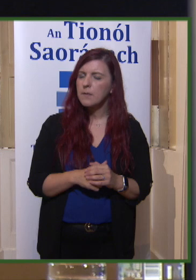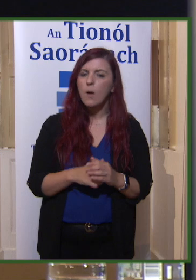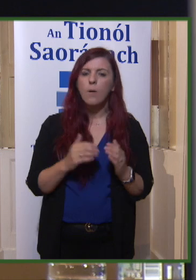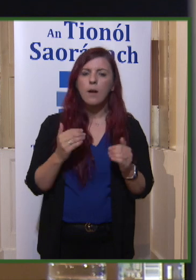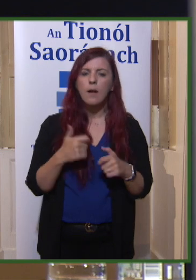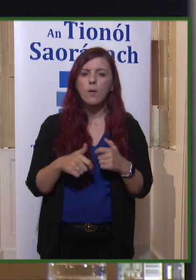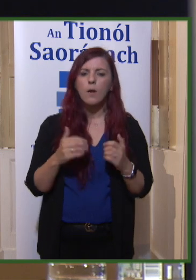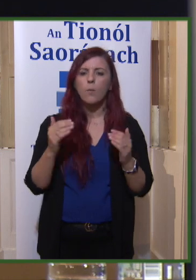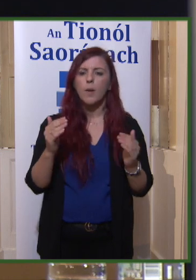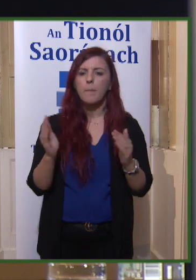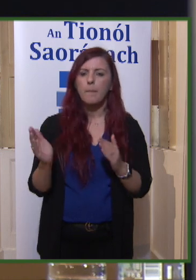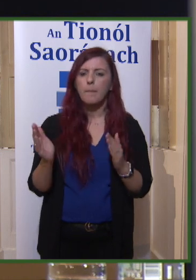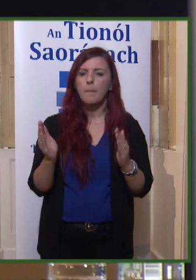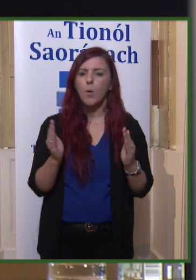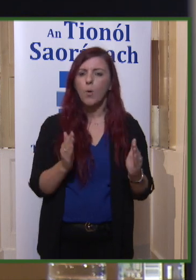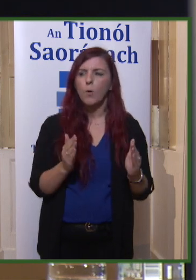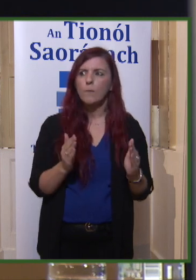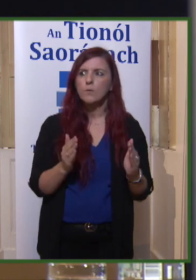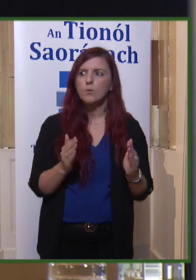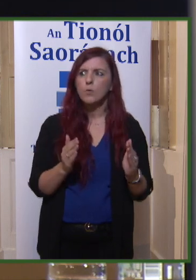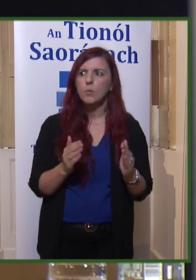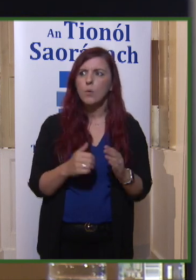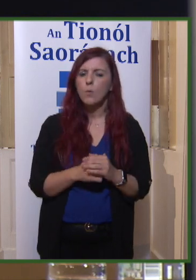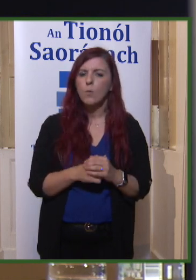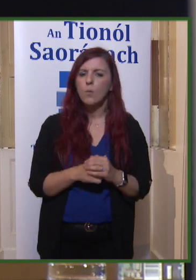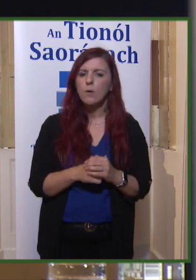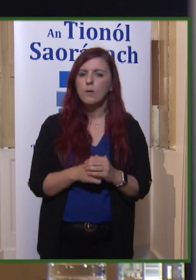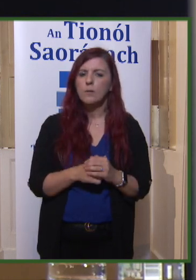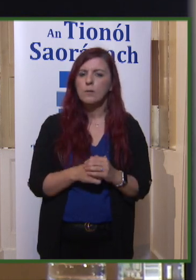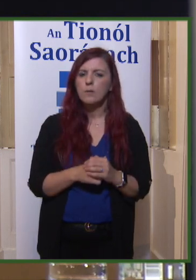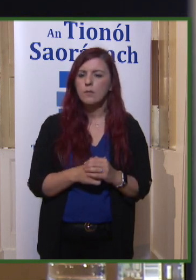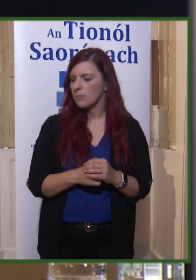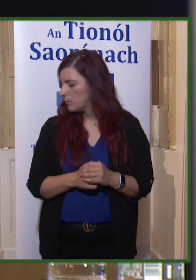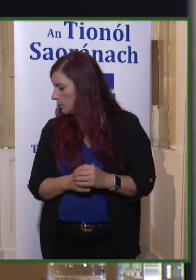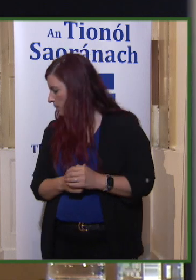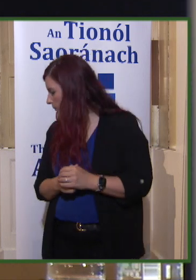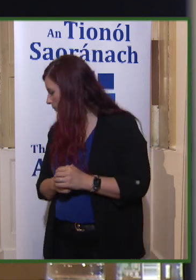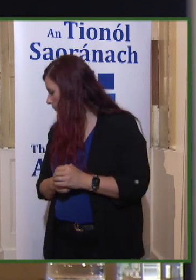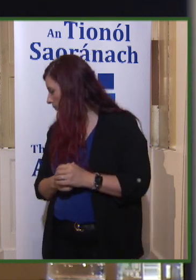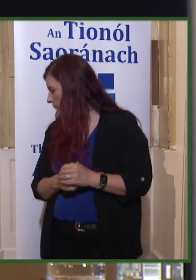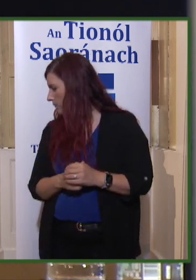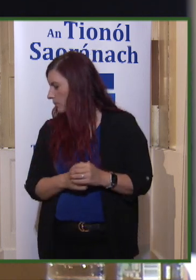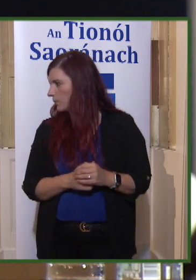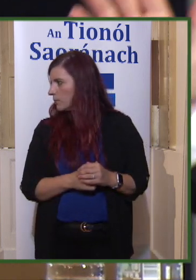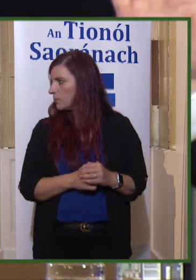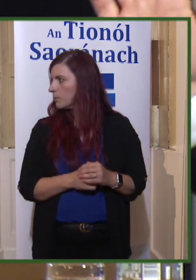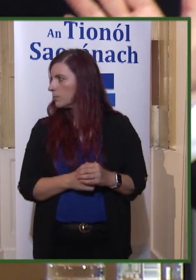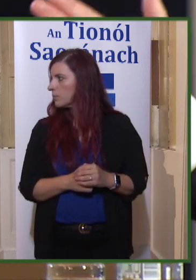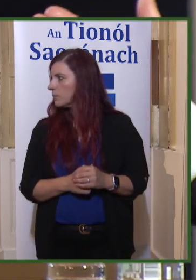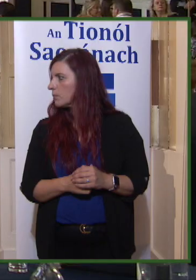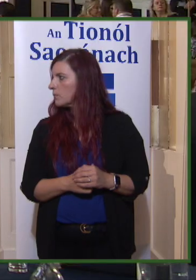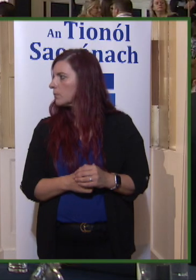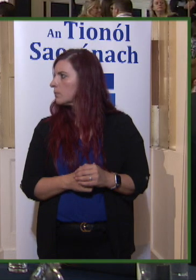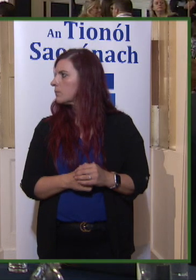to maybe... I think John and Paul. Did Paul have a question? If you could just raise your hand,